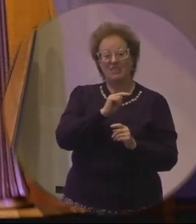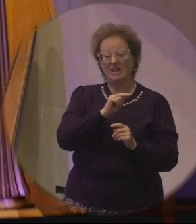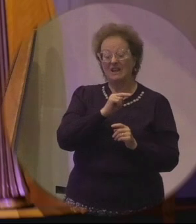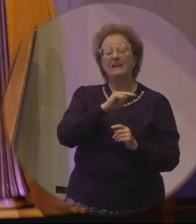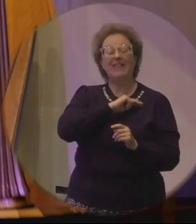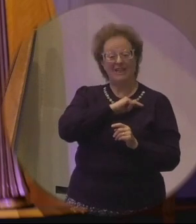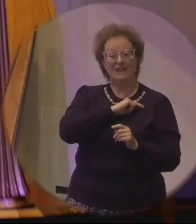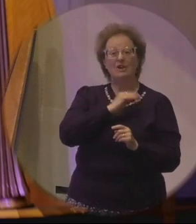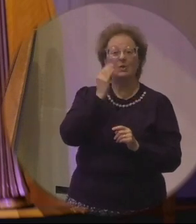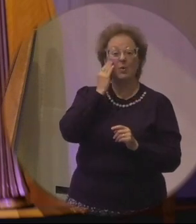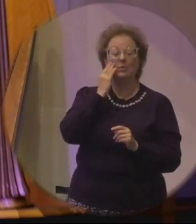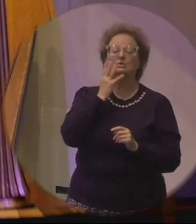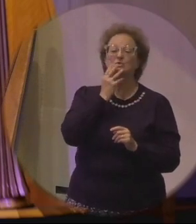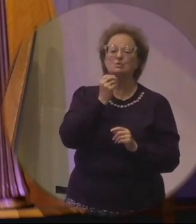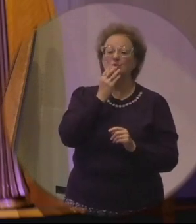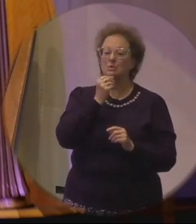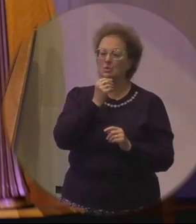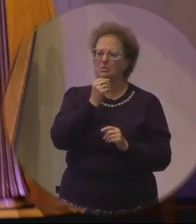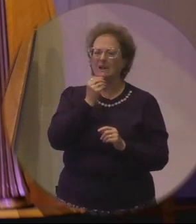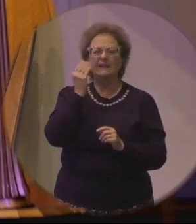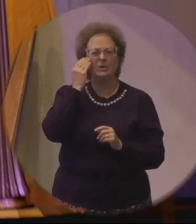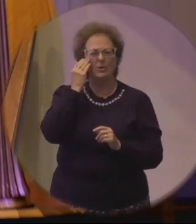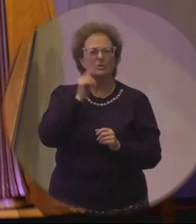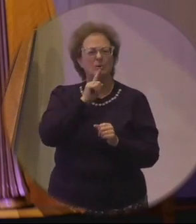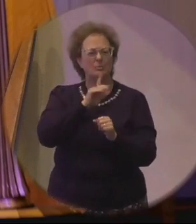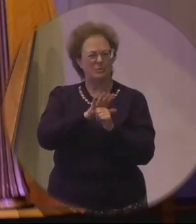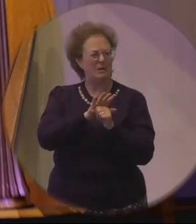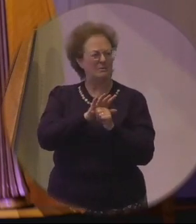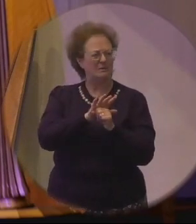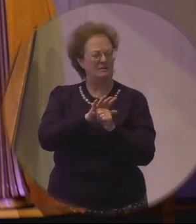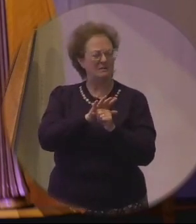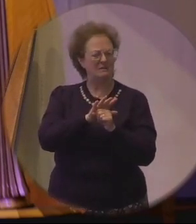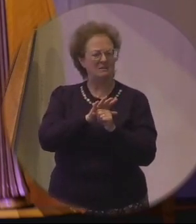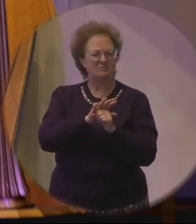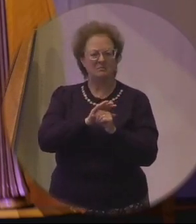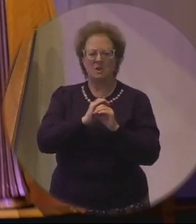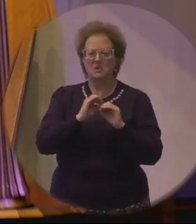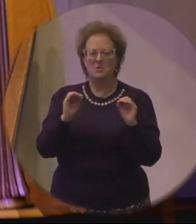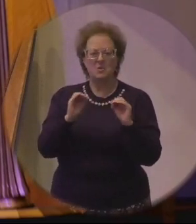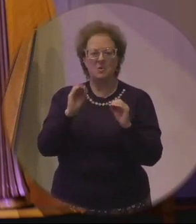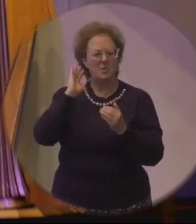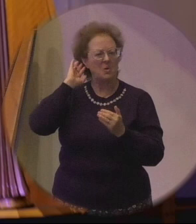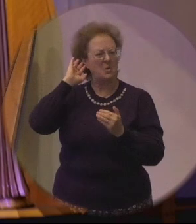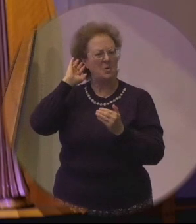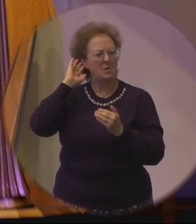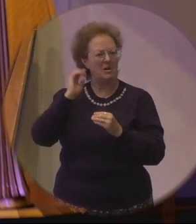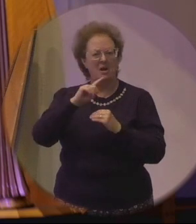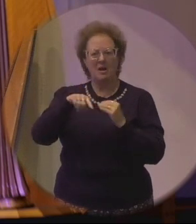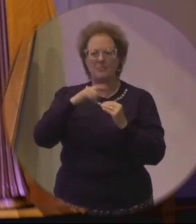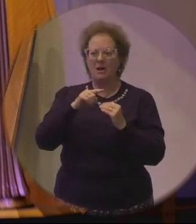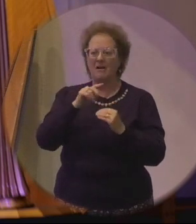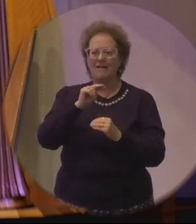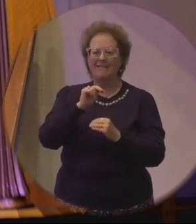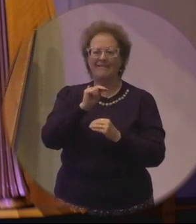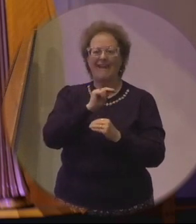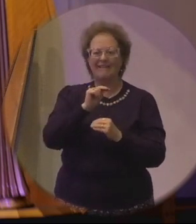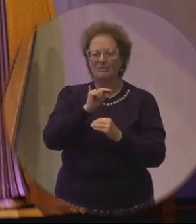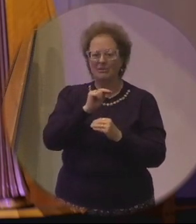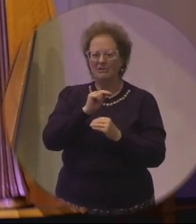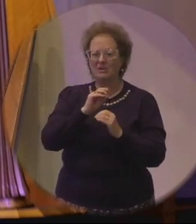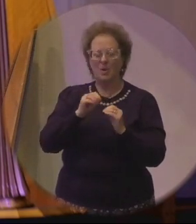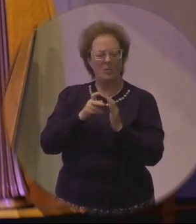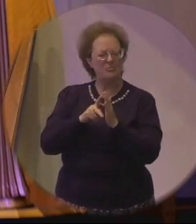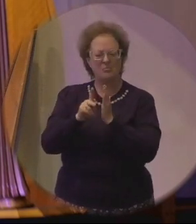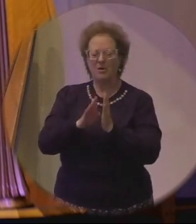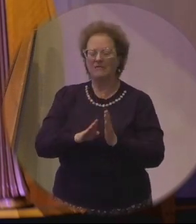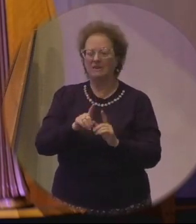and he knew the Old Testament promises of the Messiah. And he hadn't heard of Nazareth in the Old Testament. He hadn't heard of any prophets coming